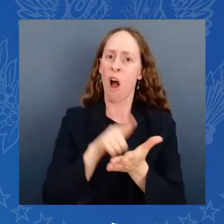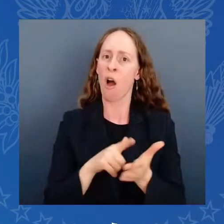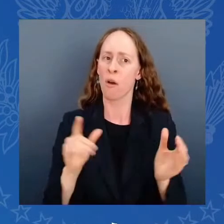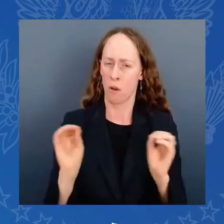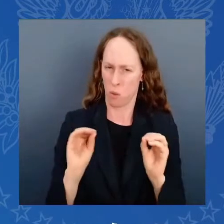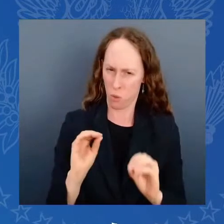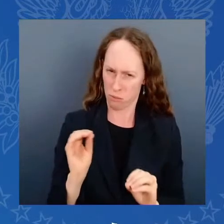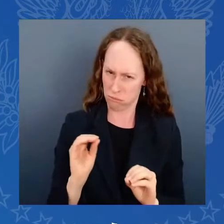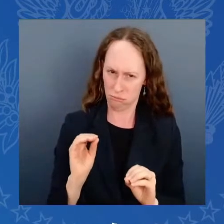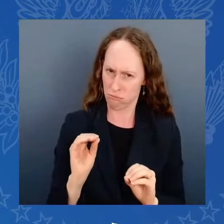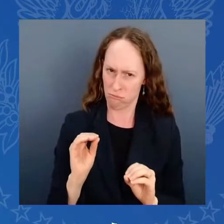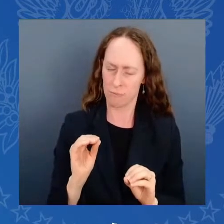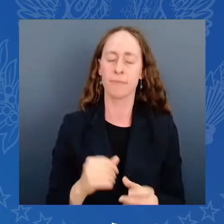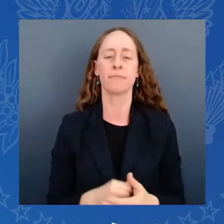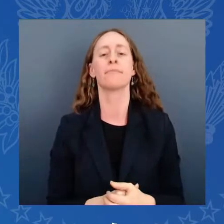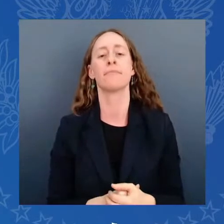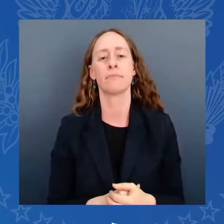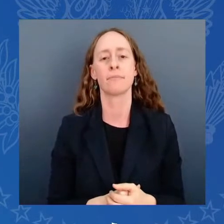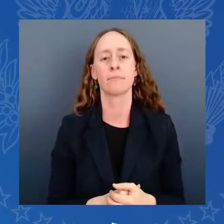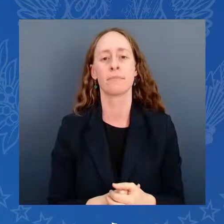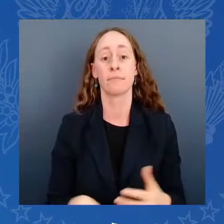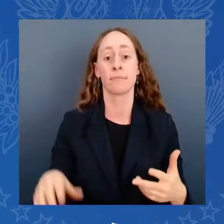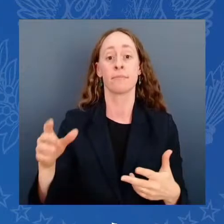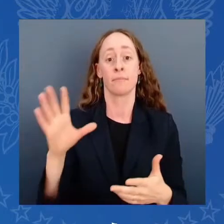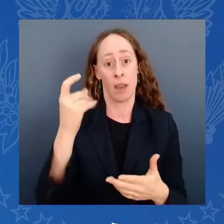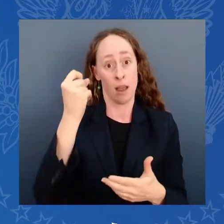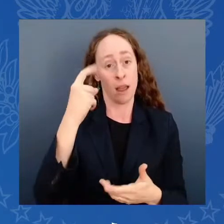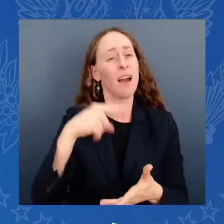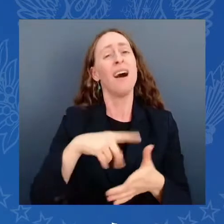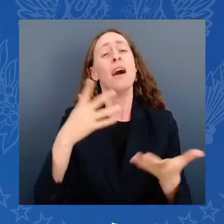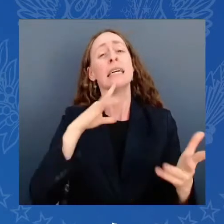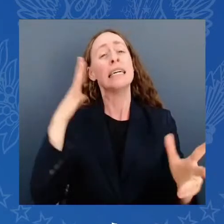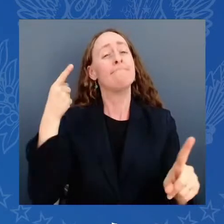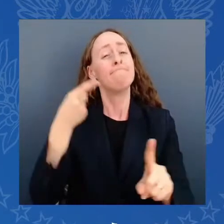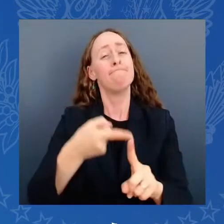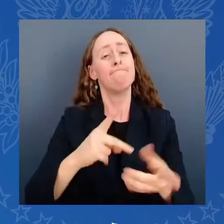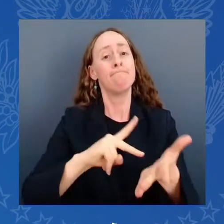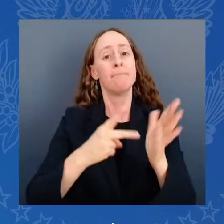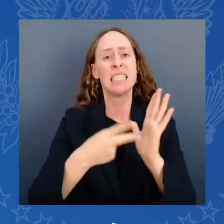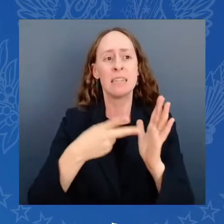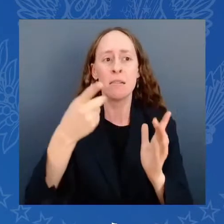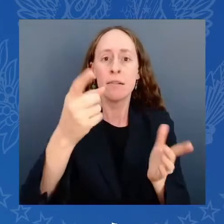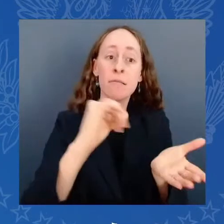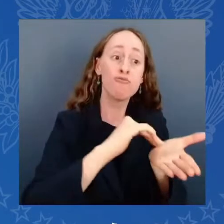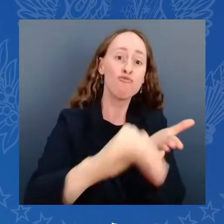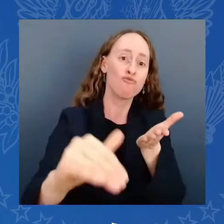and I mean this sincerely, it holds that there's no immunity for crimes former president committed while